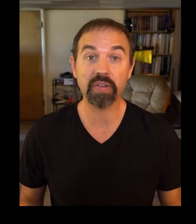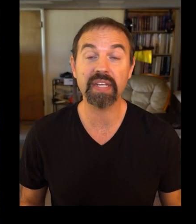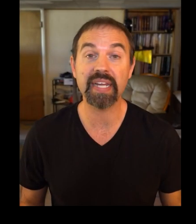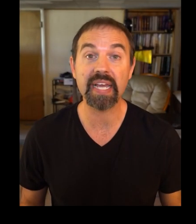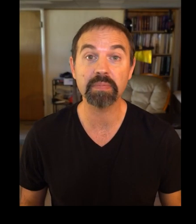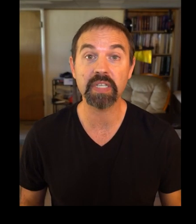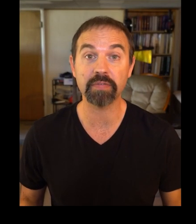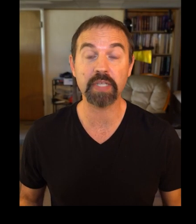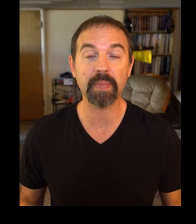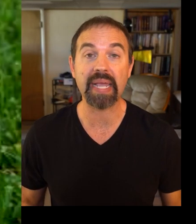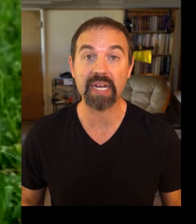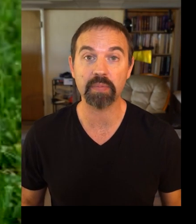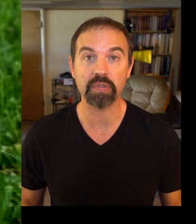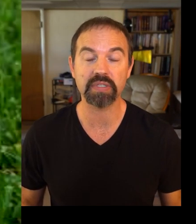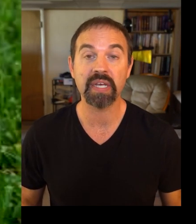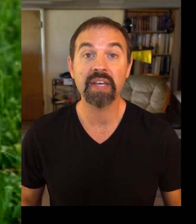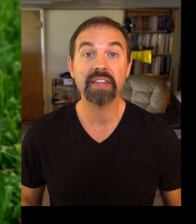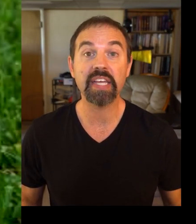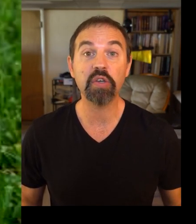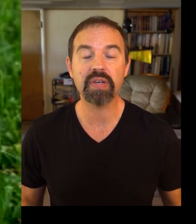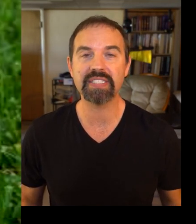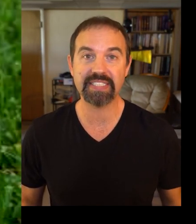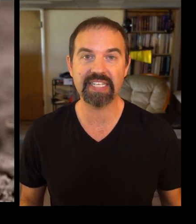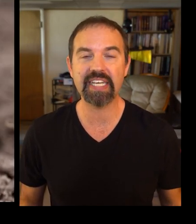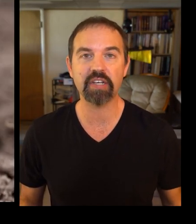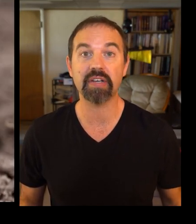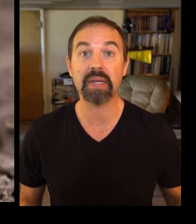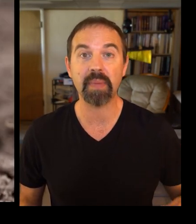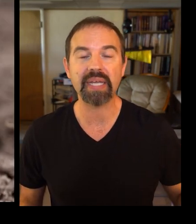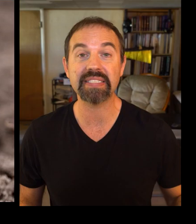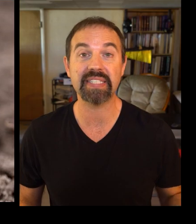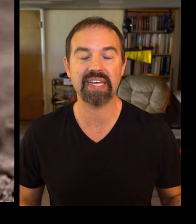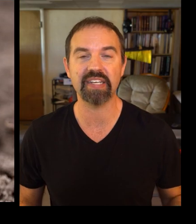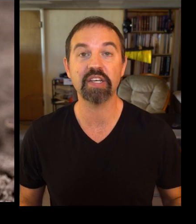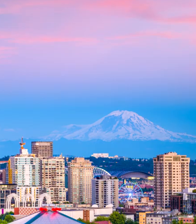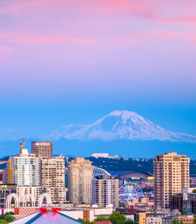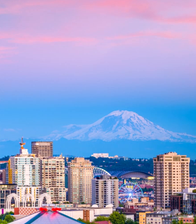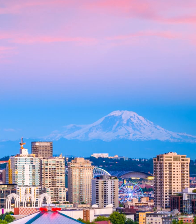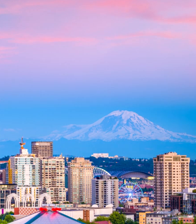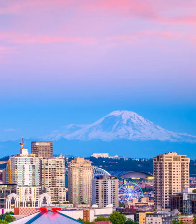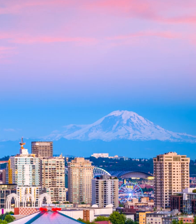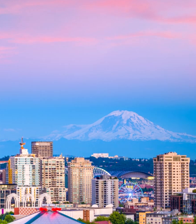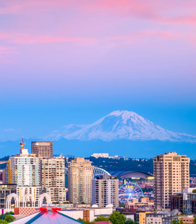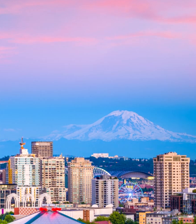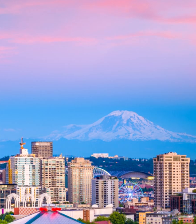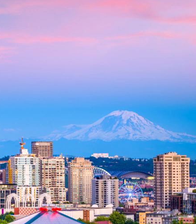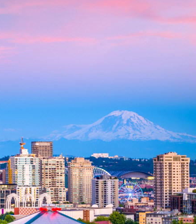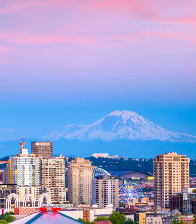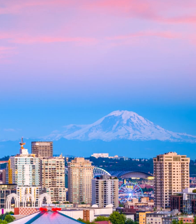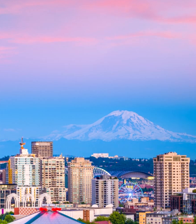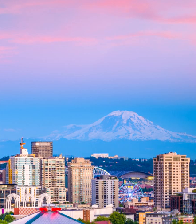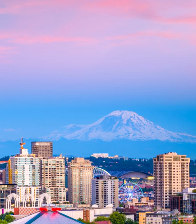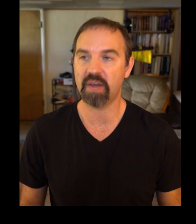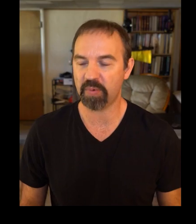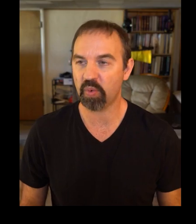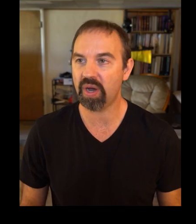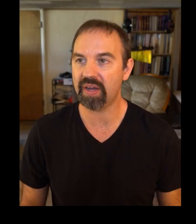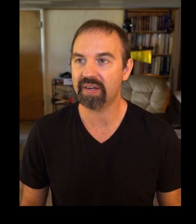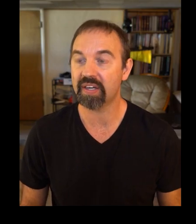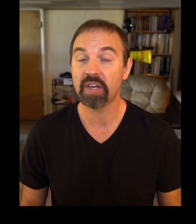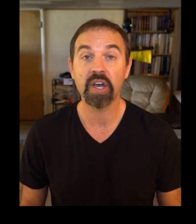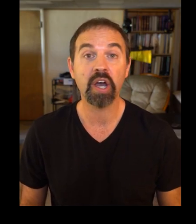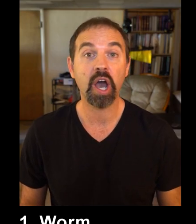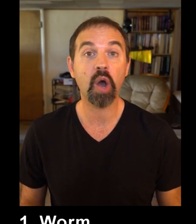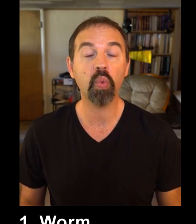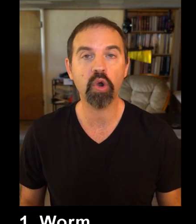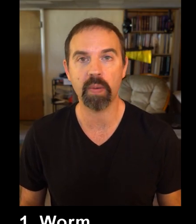Let's learn the names of some animals that you can see here in my state, Washington State. Number